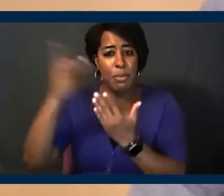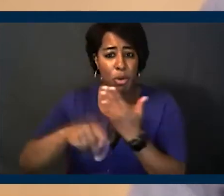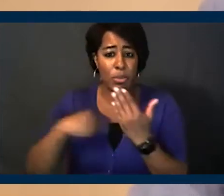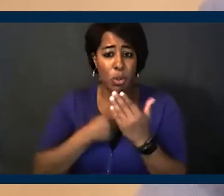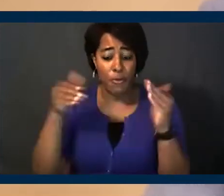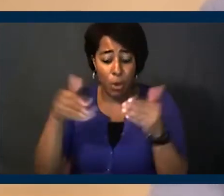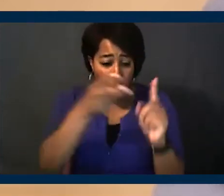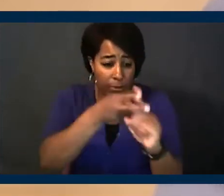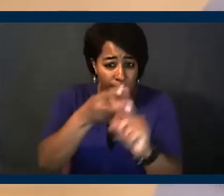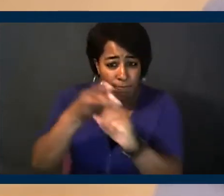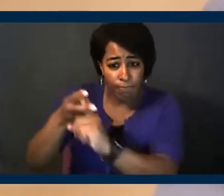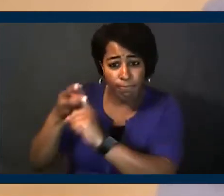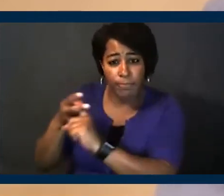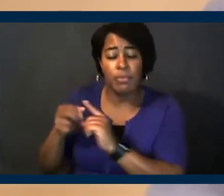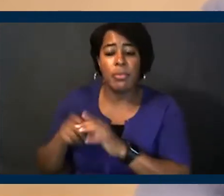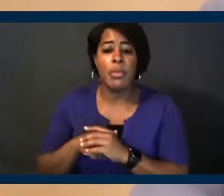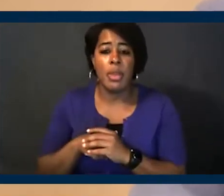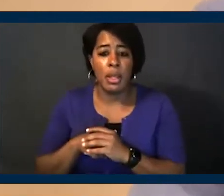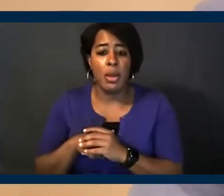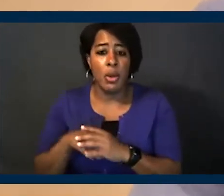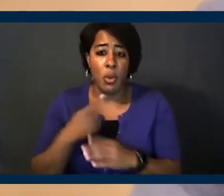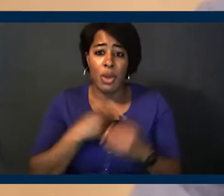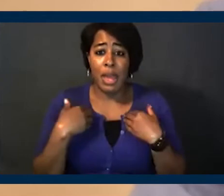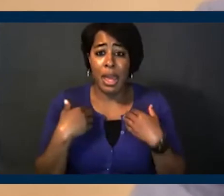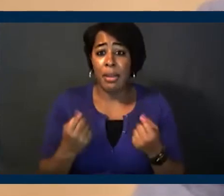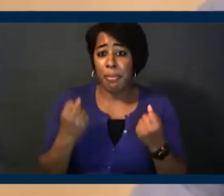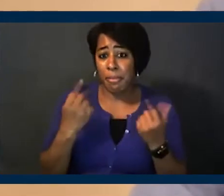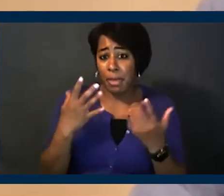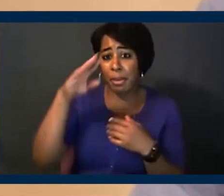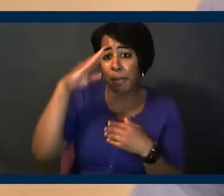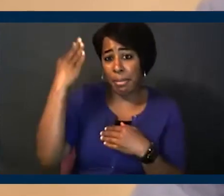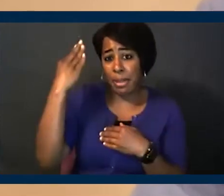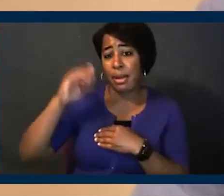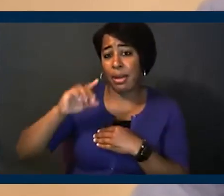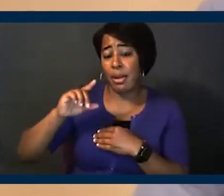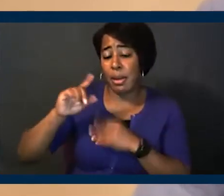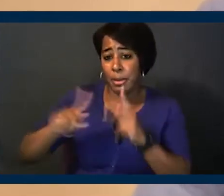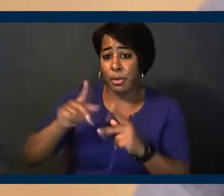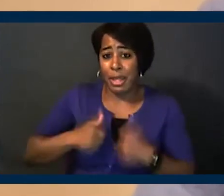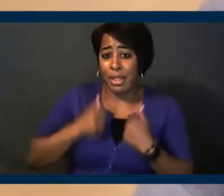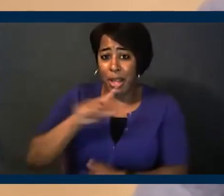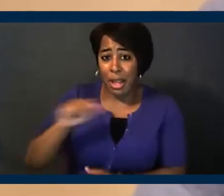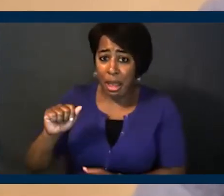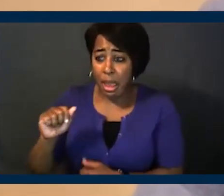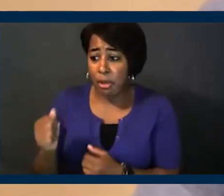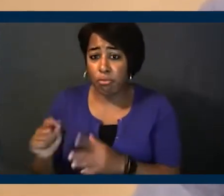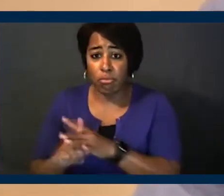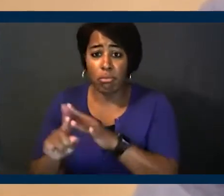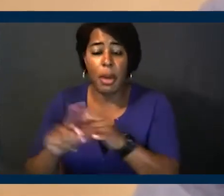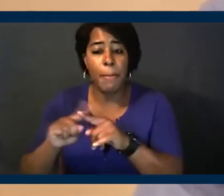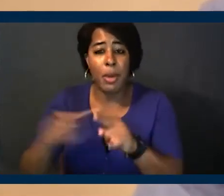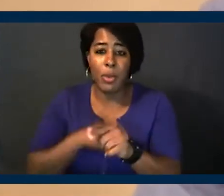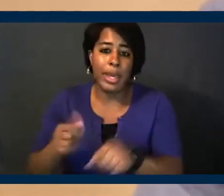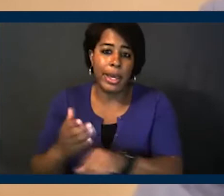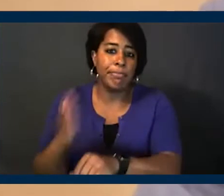And while we have a strong showing of Black Angelenos in our inaugural cohort, we can do better. And we're going to continue to